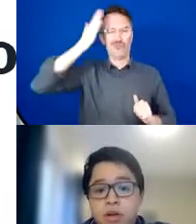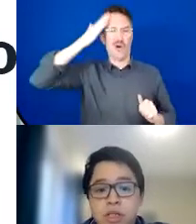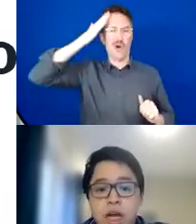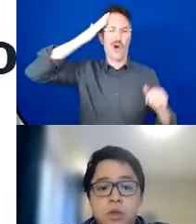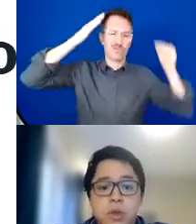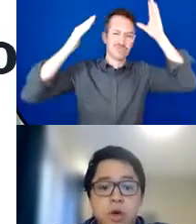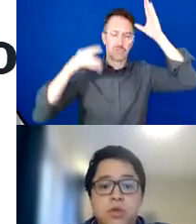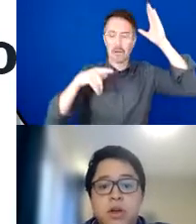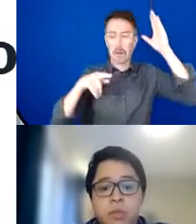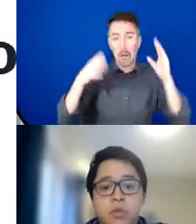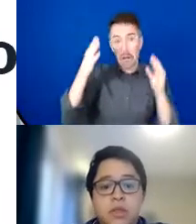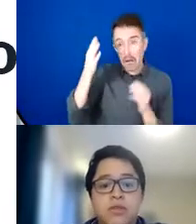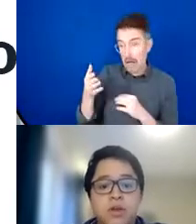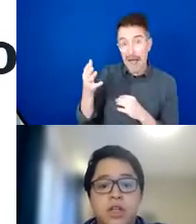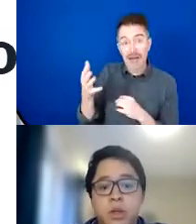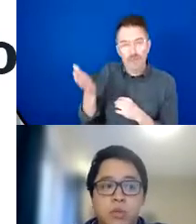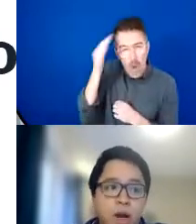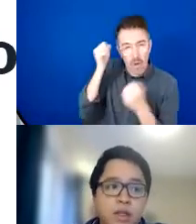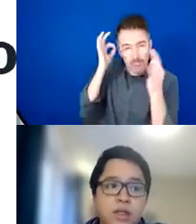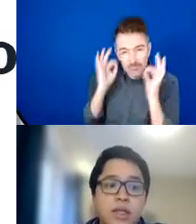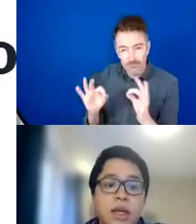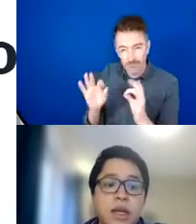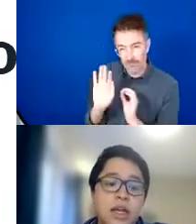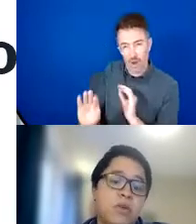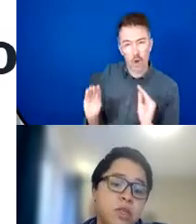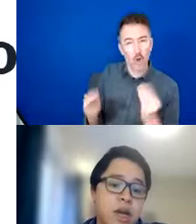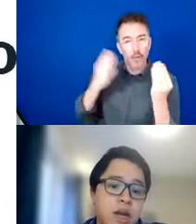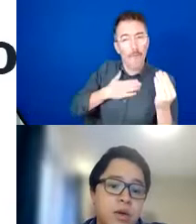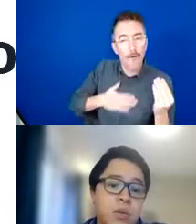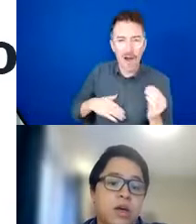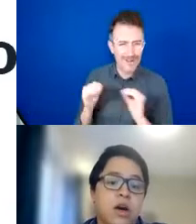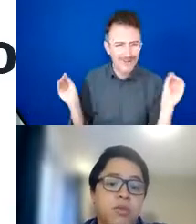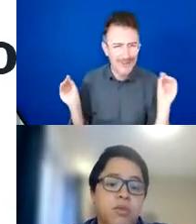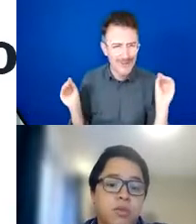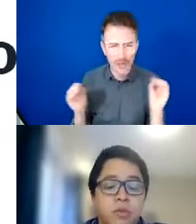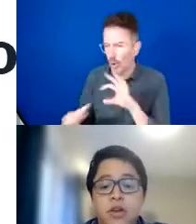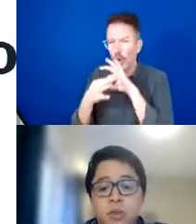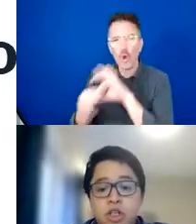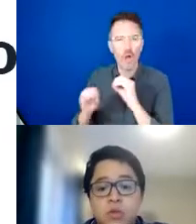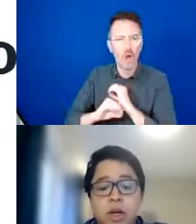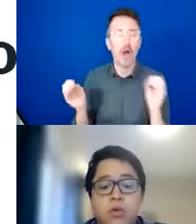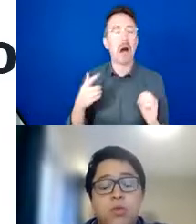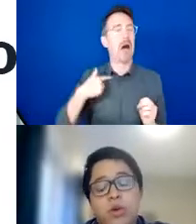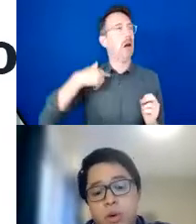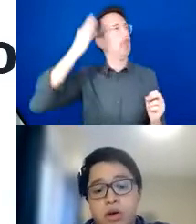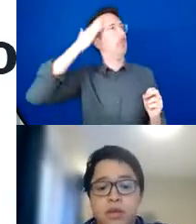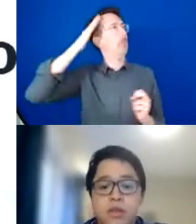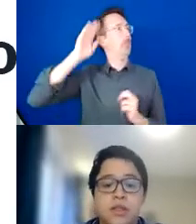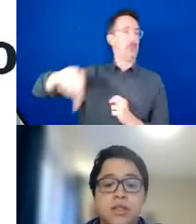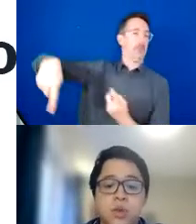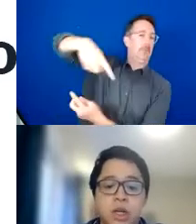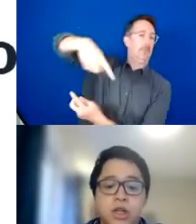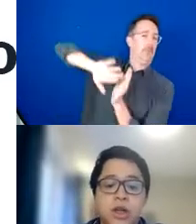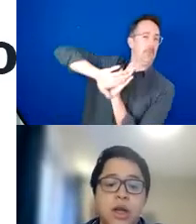for a very long time, as we know, development was a very top-down practice. And even when today we are very much aware or more aware of